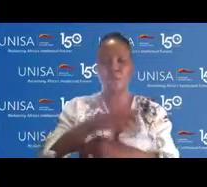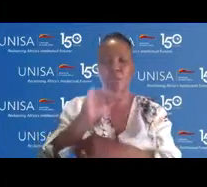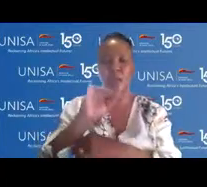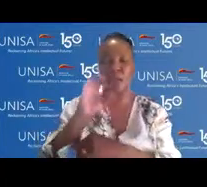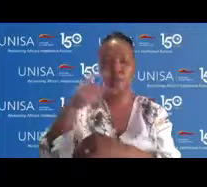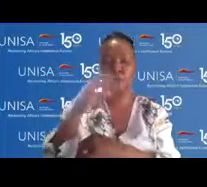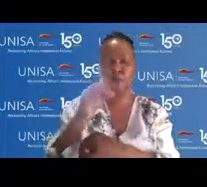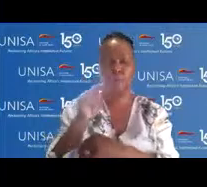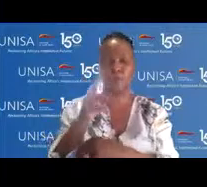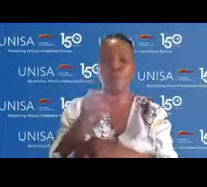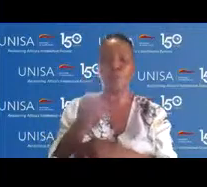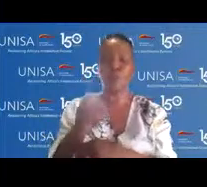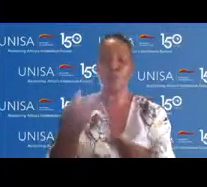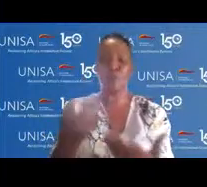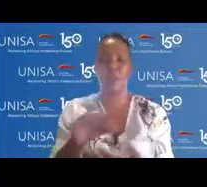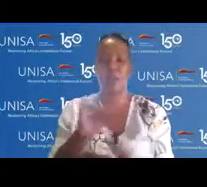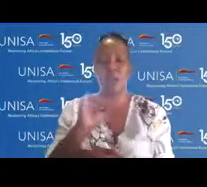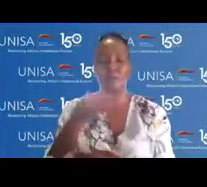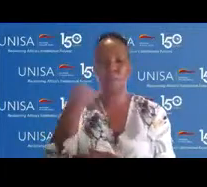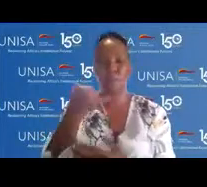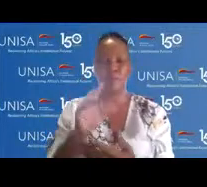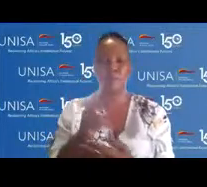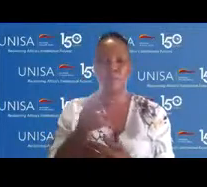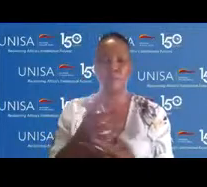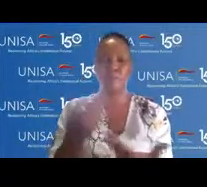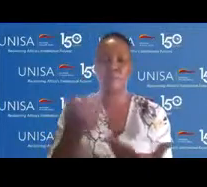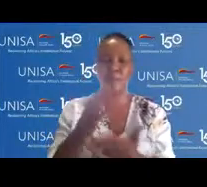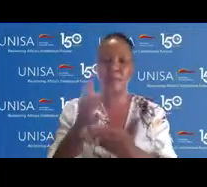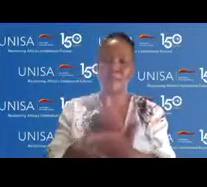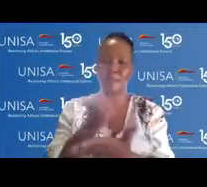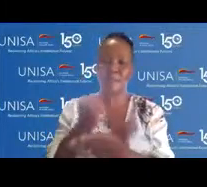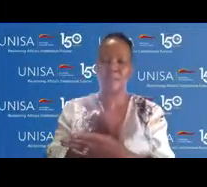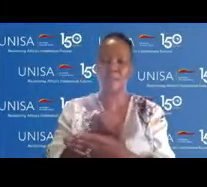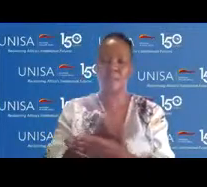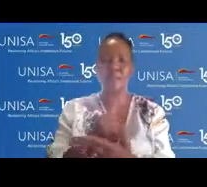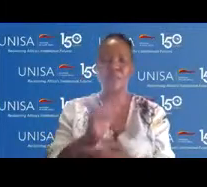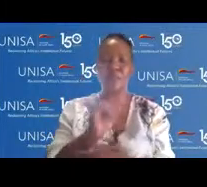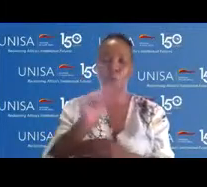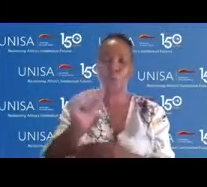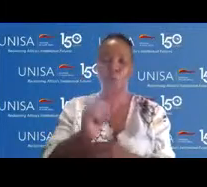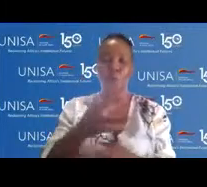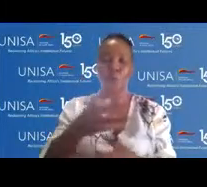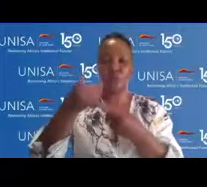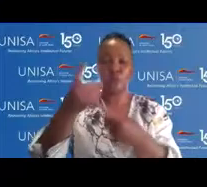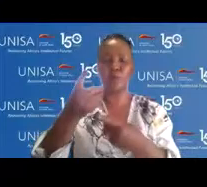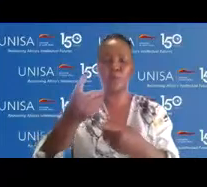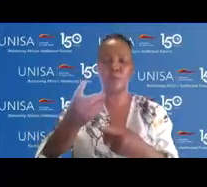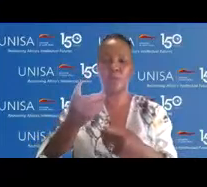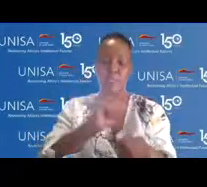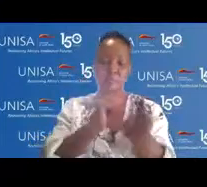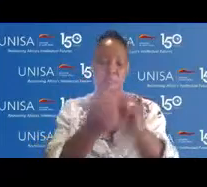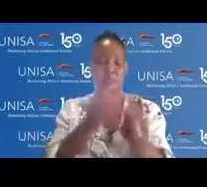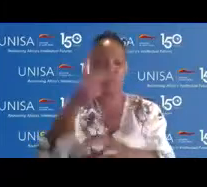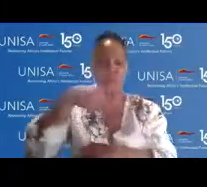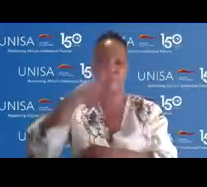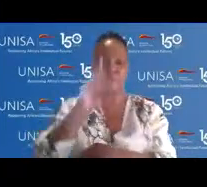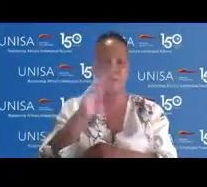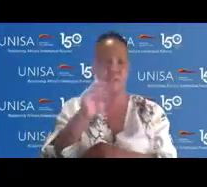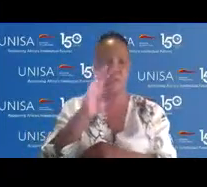So in terms of saving a document to a PDF, first we need